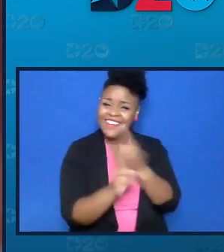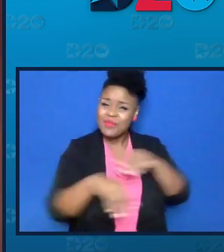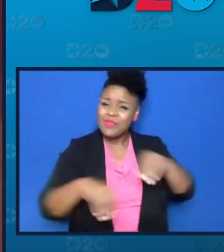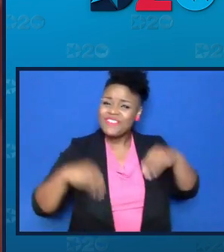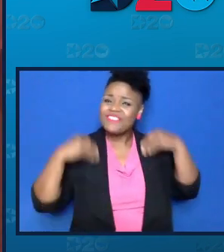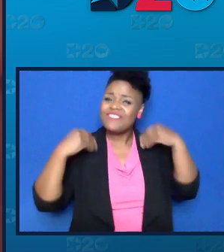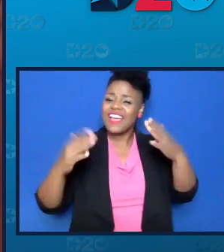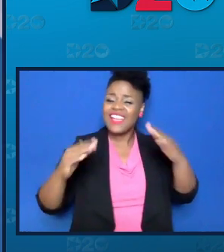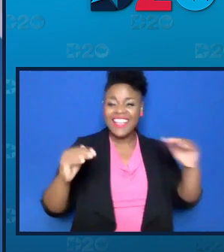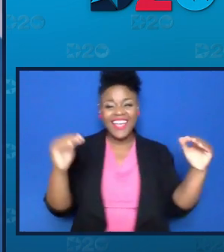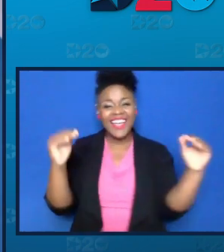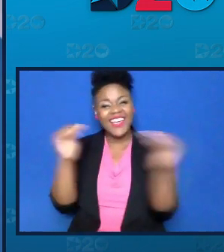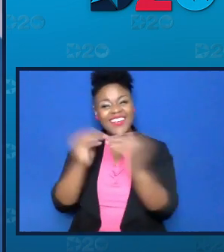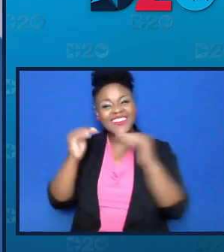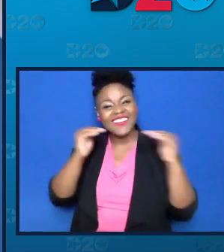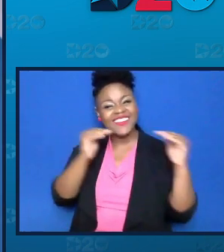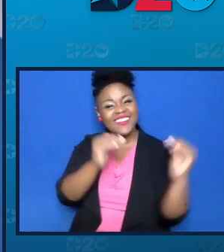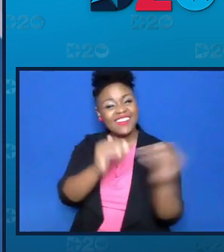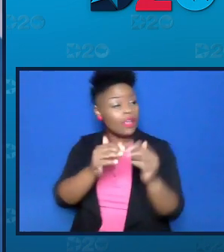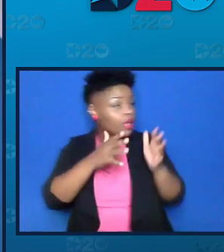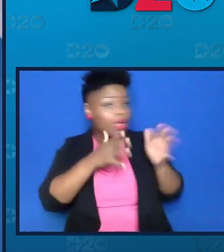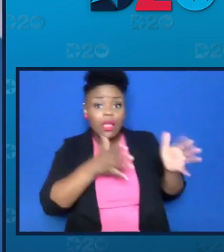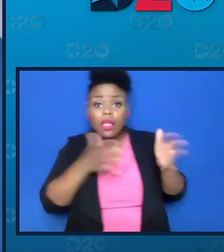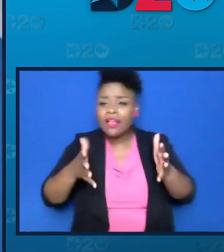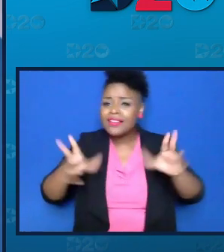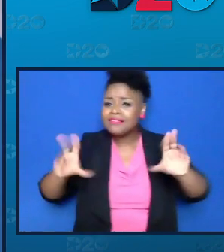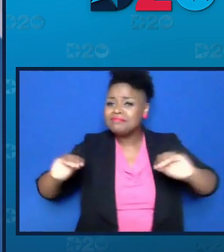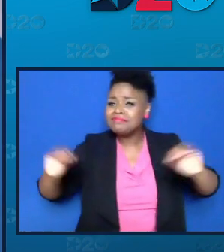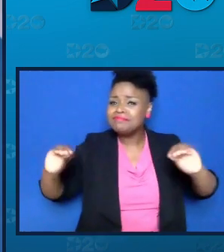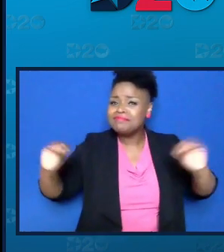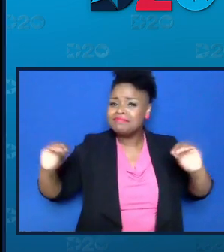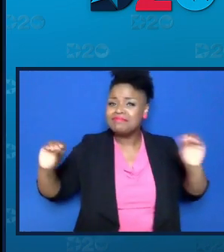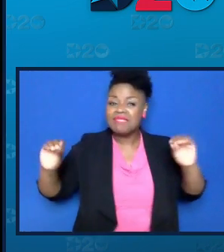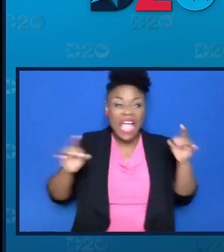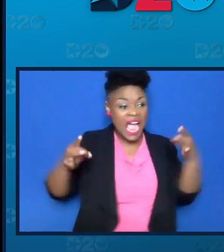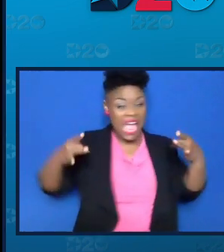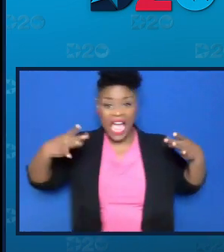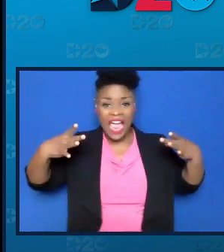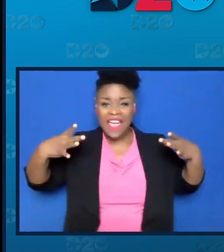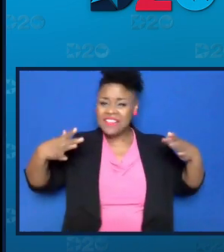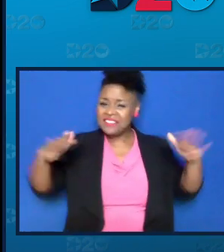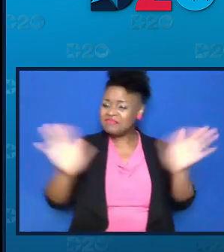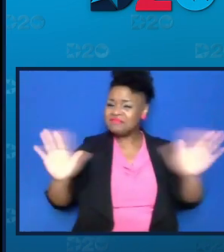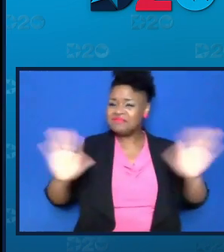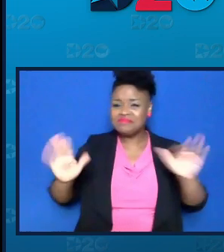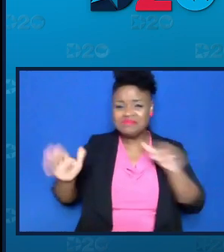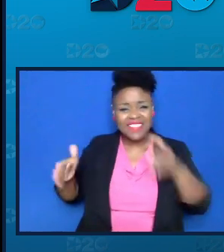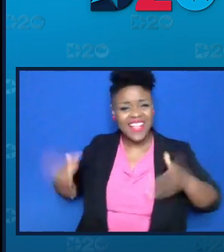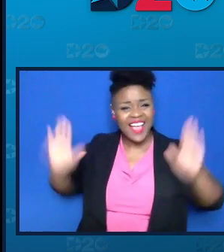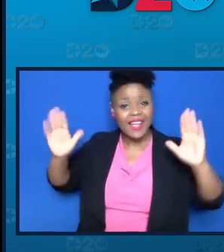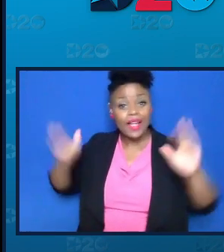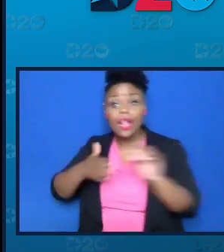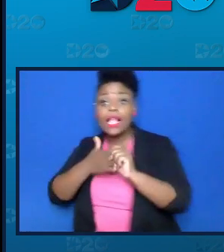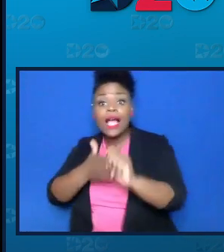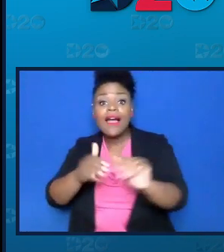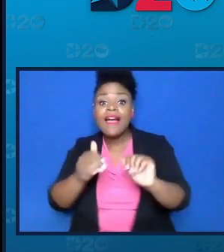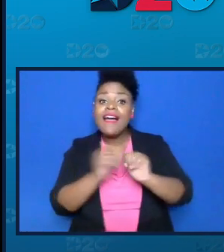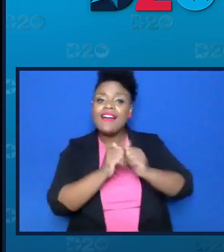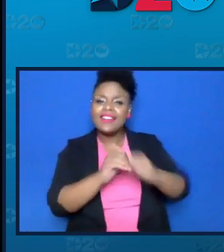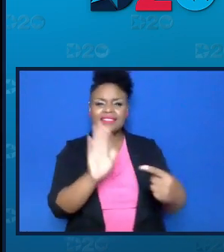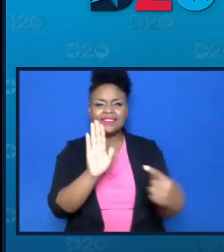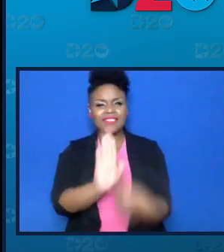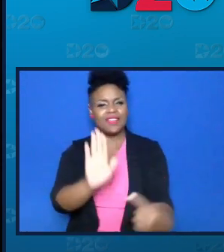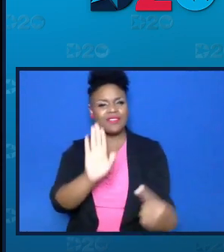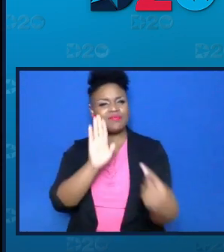leaving nobody behind, giving hate no safe harbor. Leading by the power of our example, not by the example of our